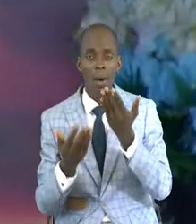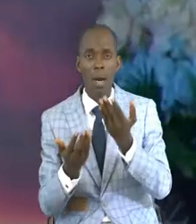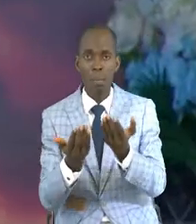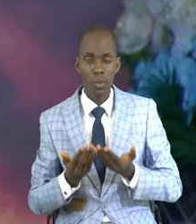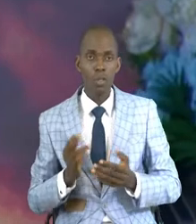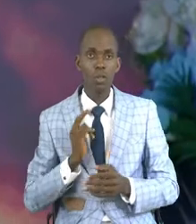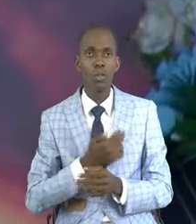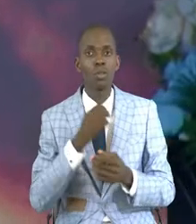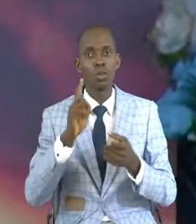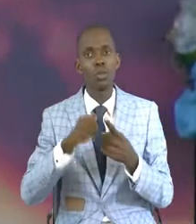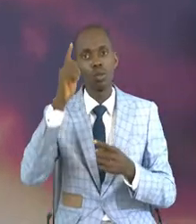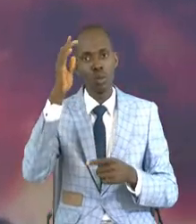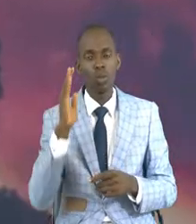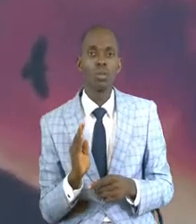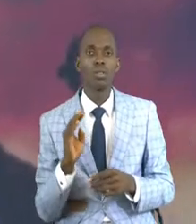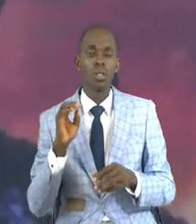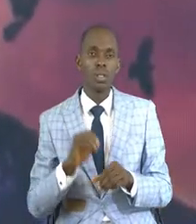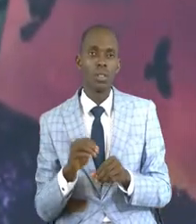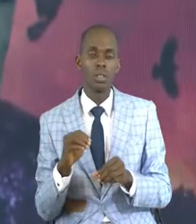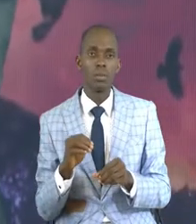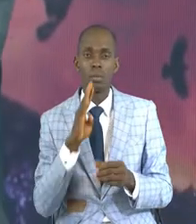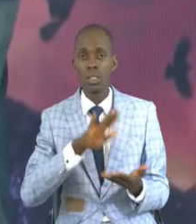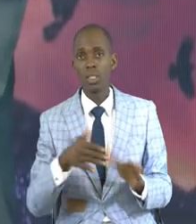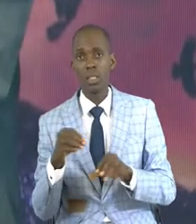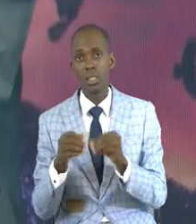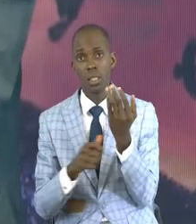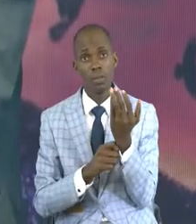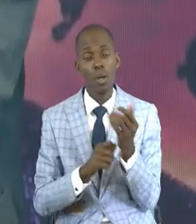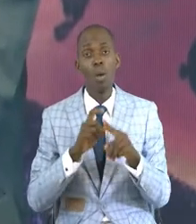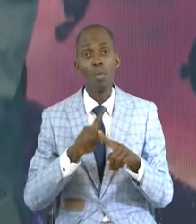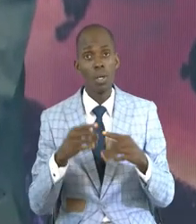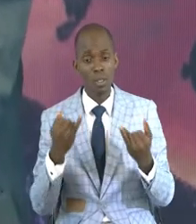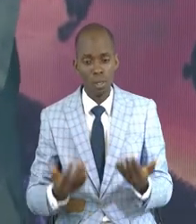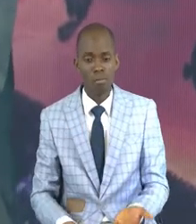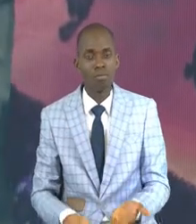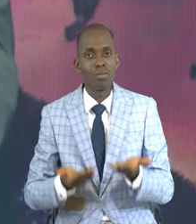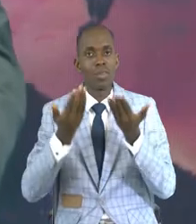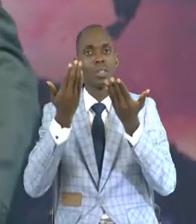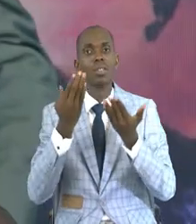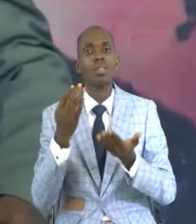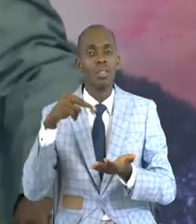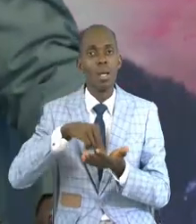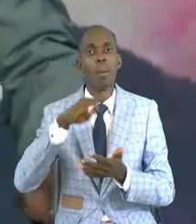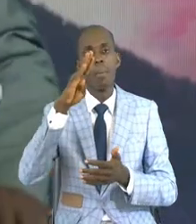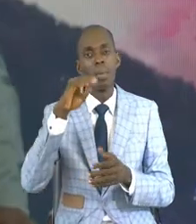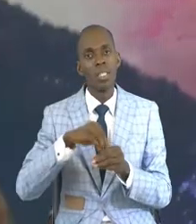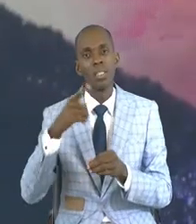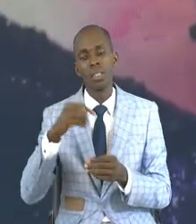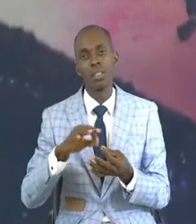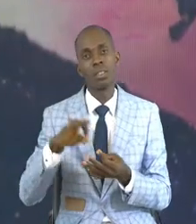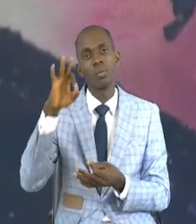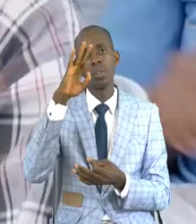in the flesh, but quickened by the Spirit. In Titus chapter